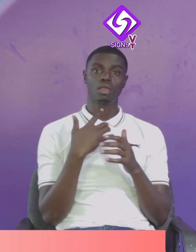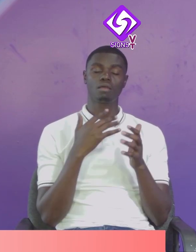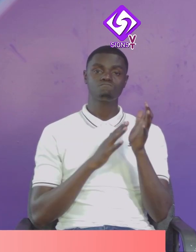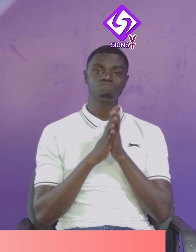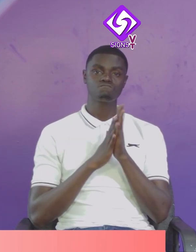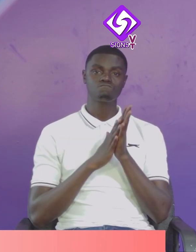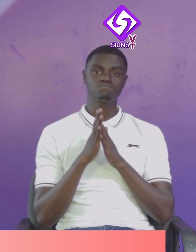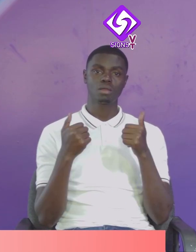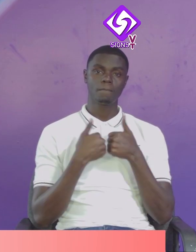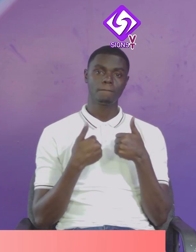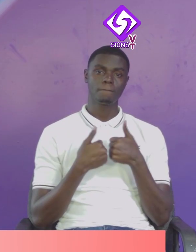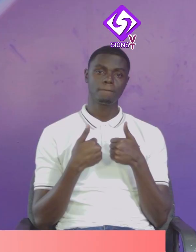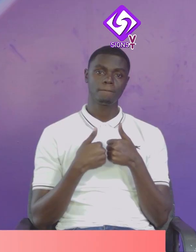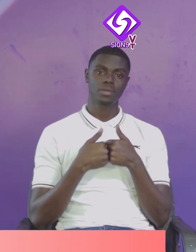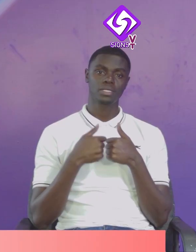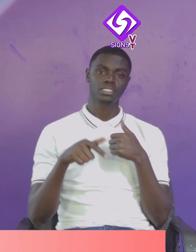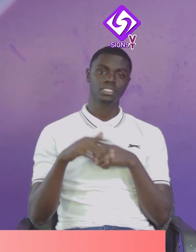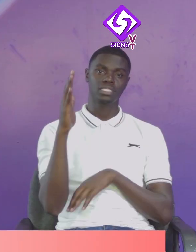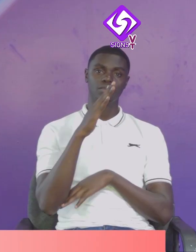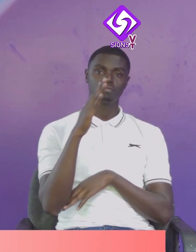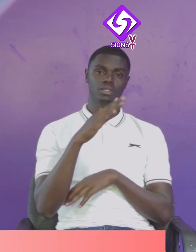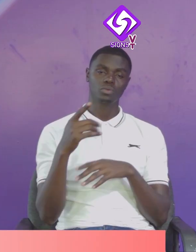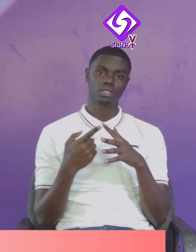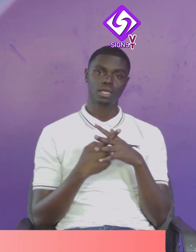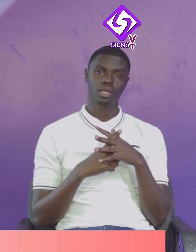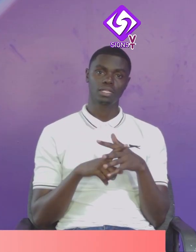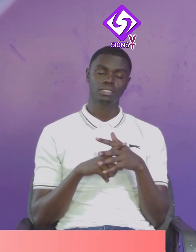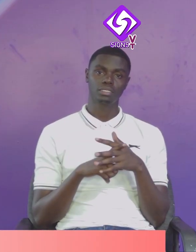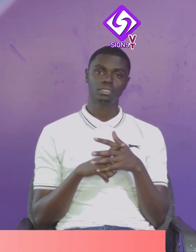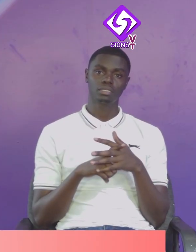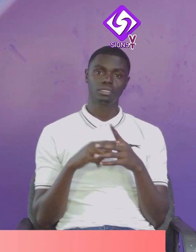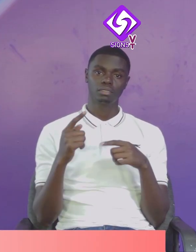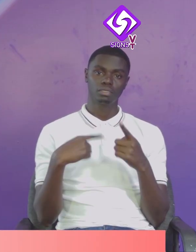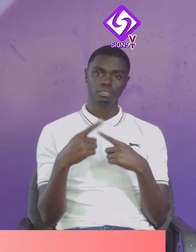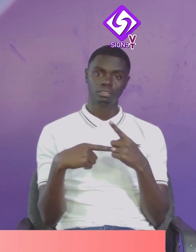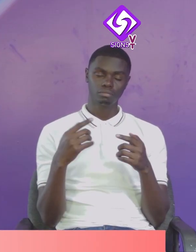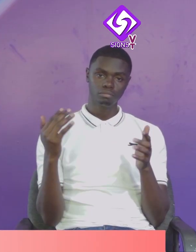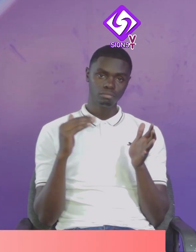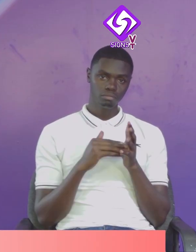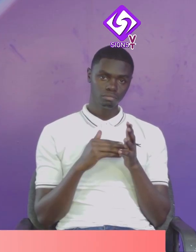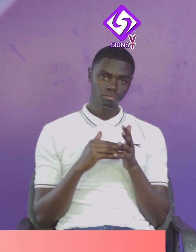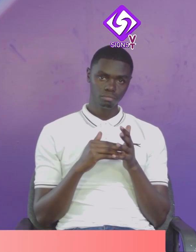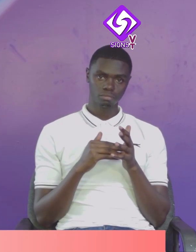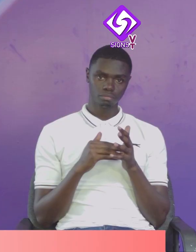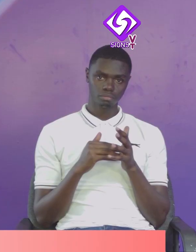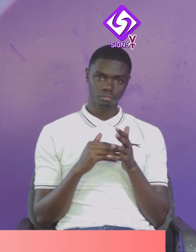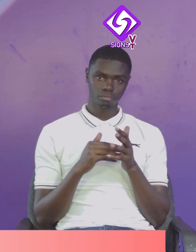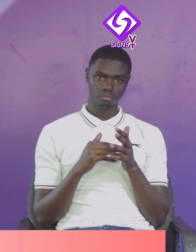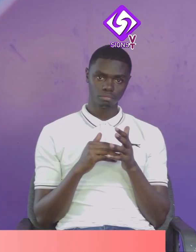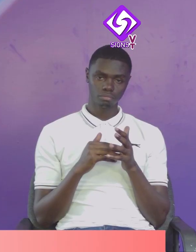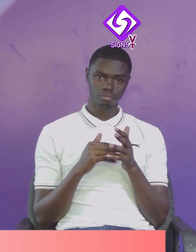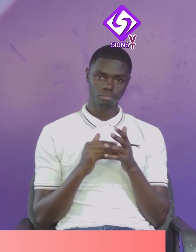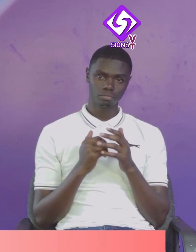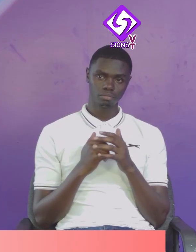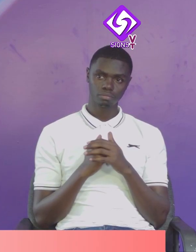enticing matches. This afternoon, we have early kickoffs that are already ongoing. But then again, more total in clashes, Makona. Ama namna gani?